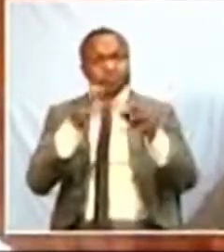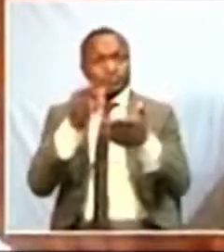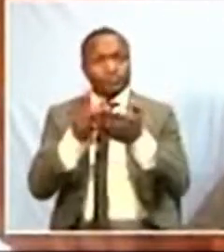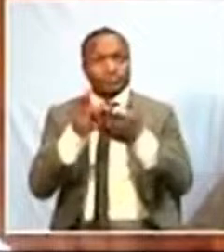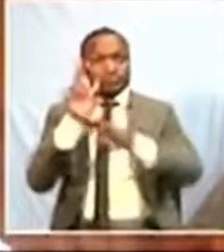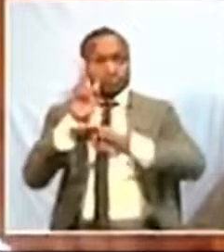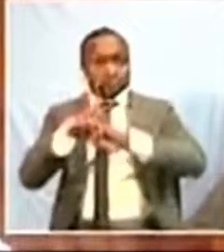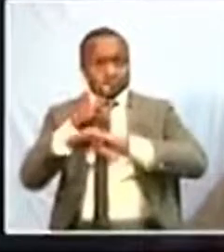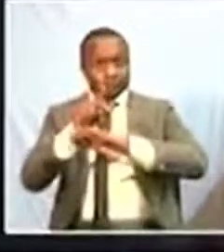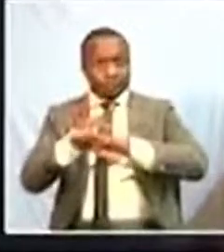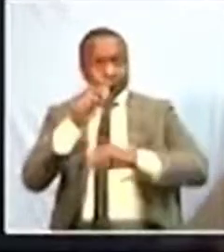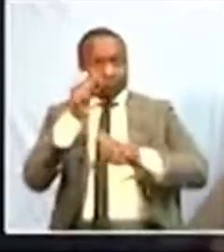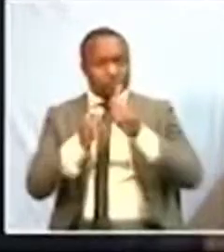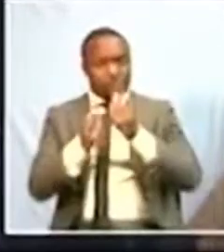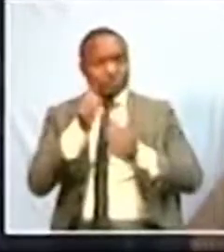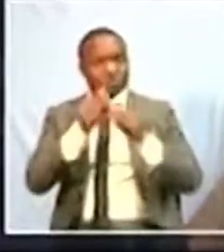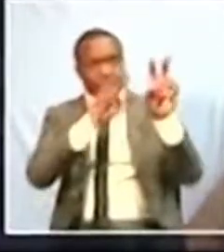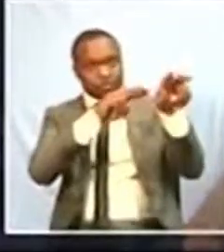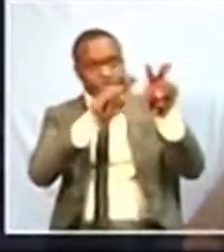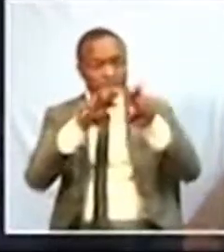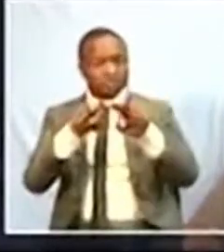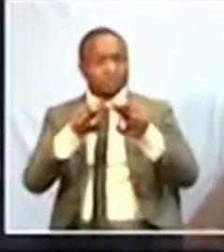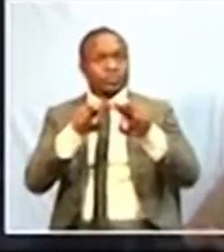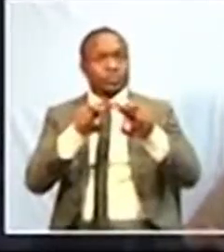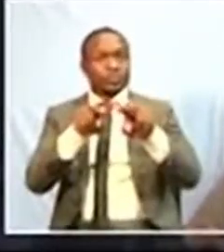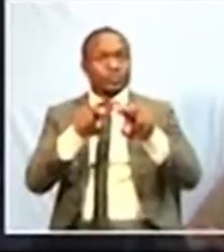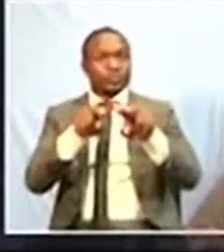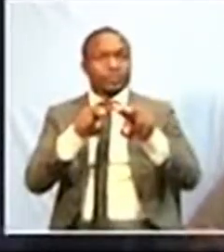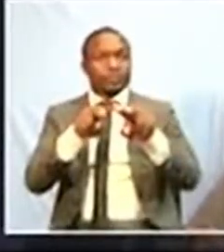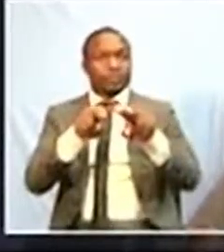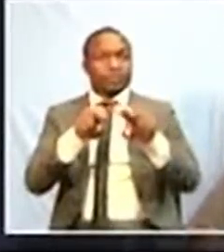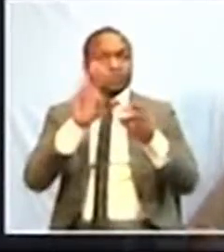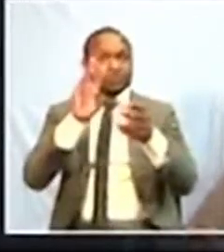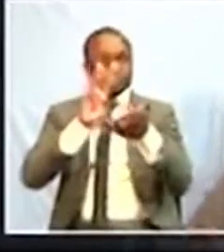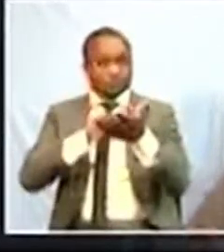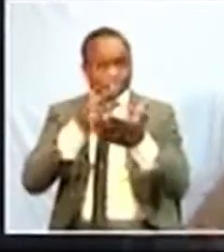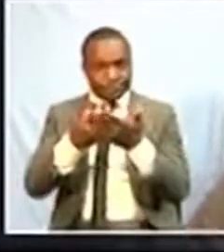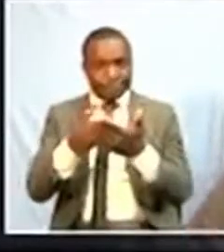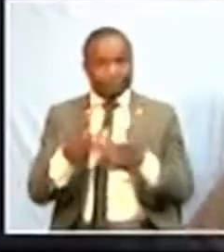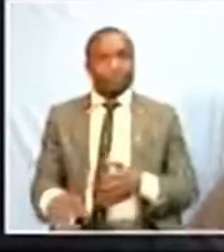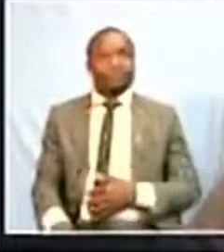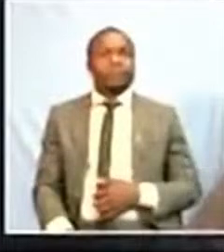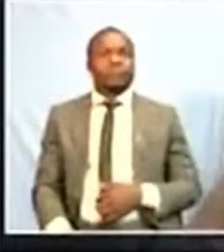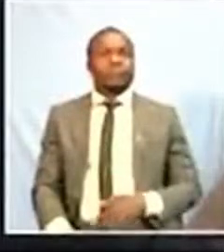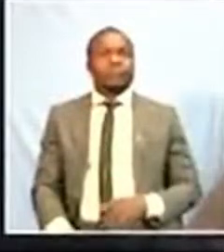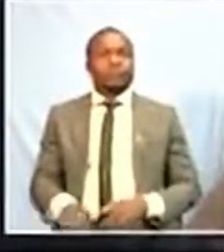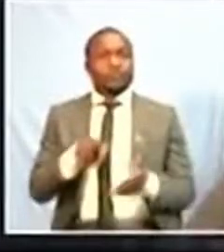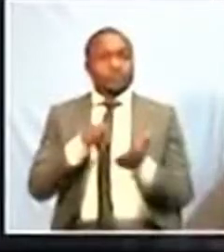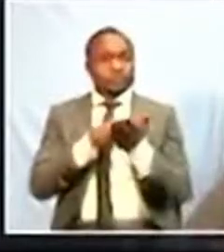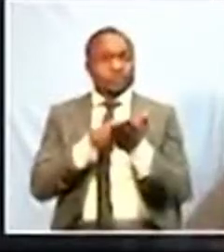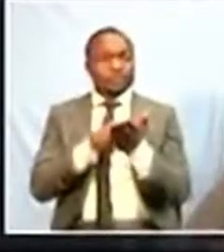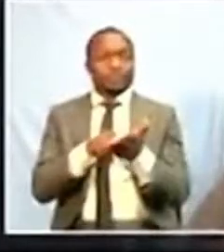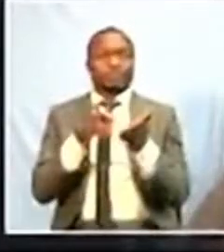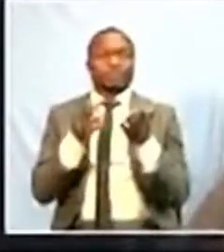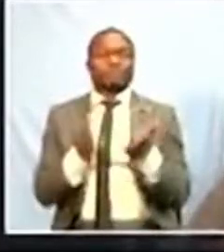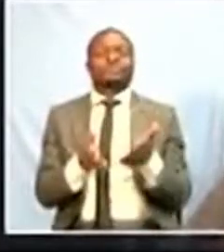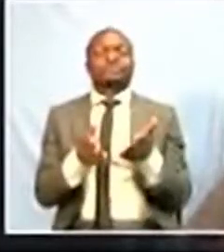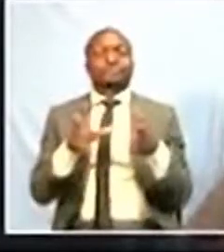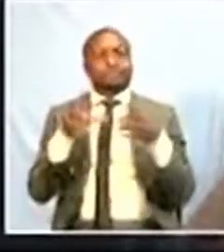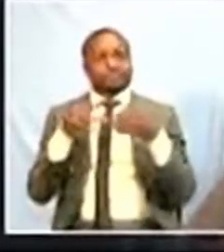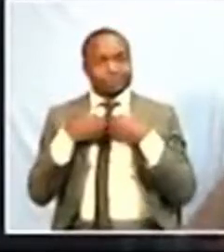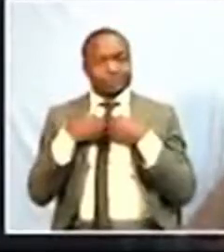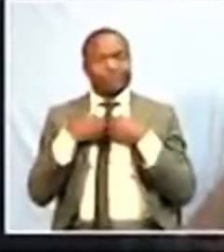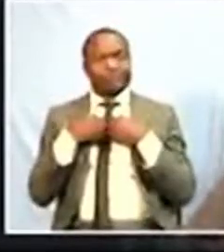project. Which observation? The observation of the payment, the witness presented here. We did acknowledge